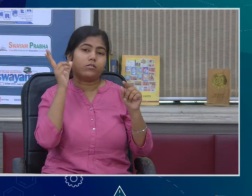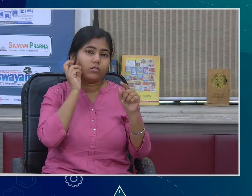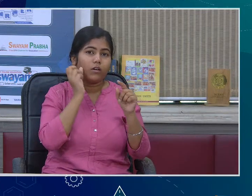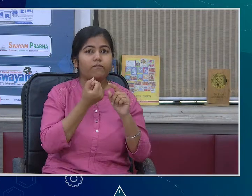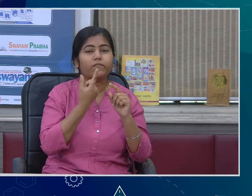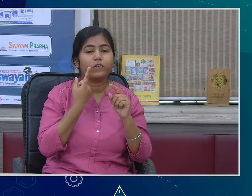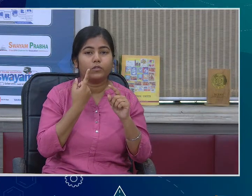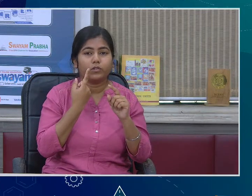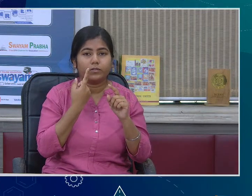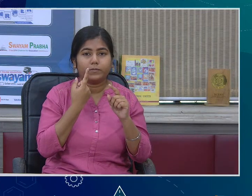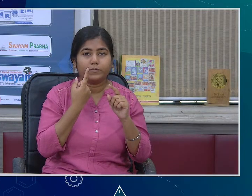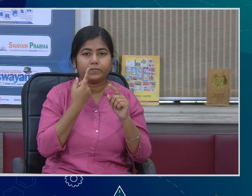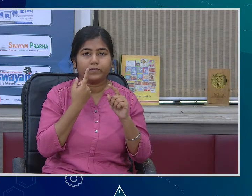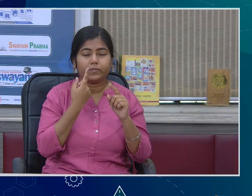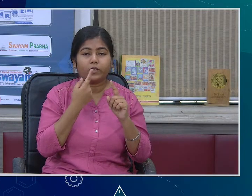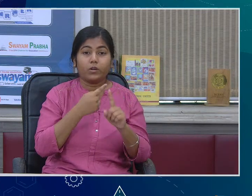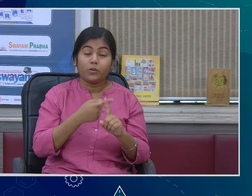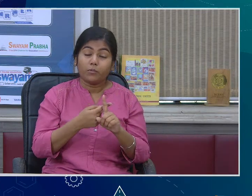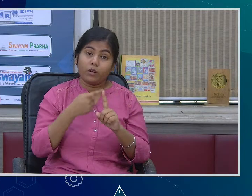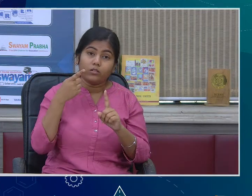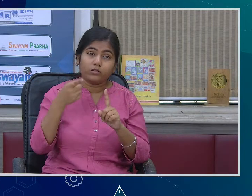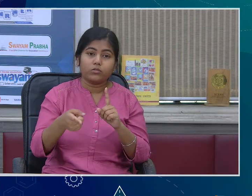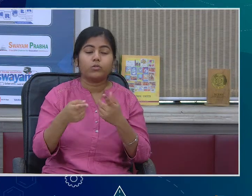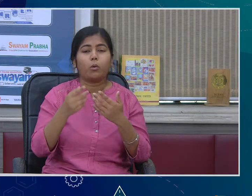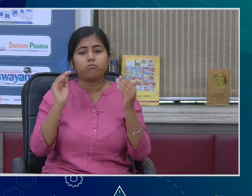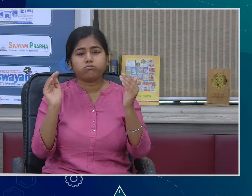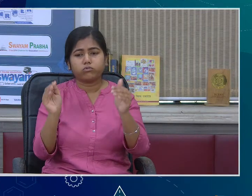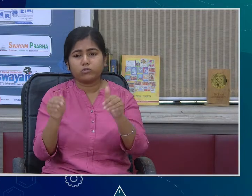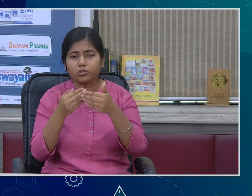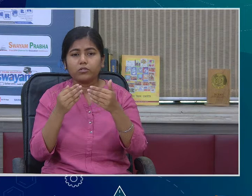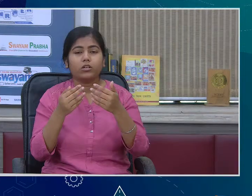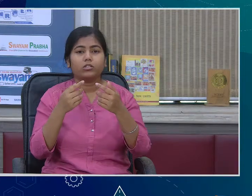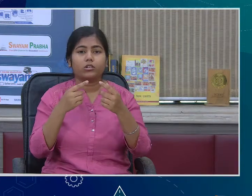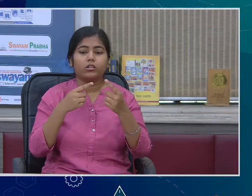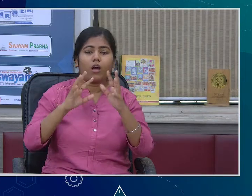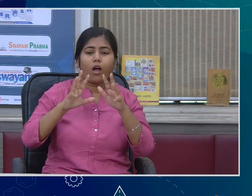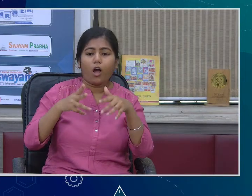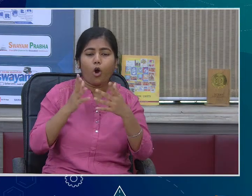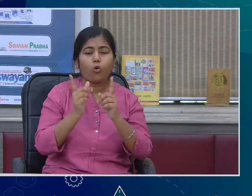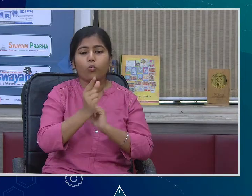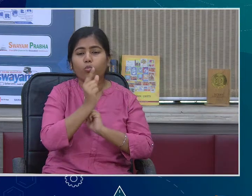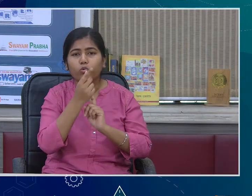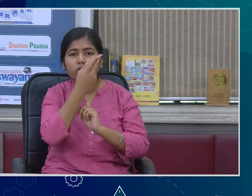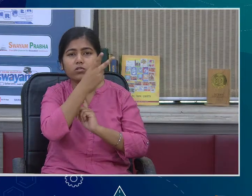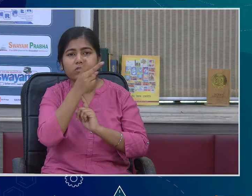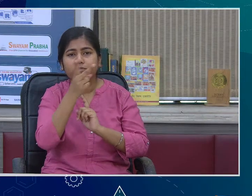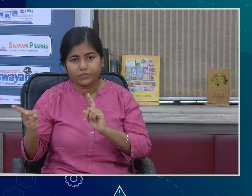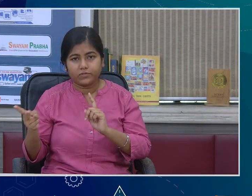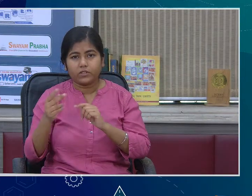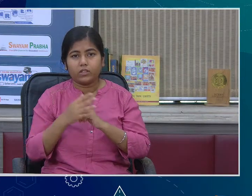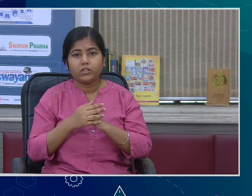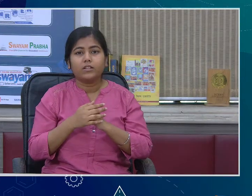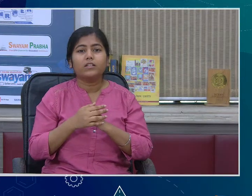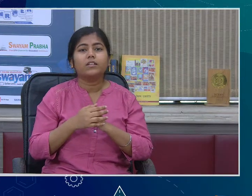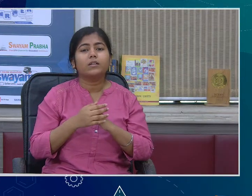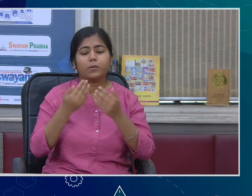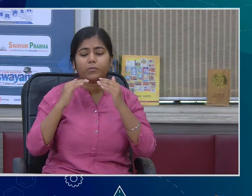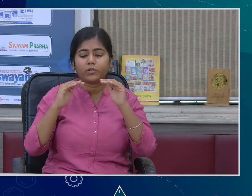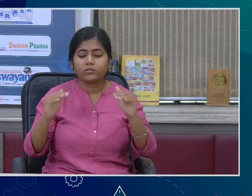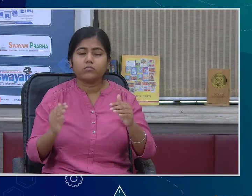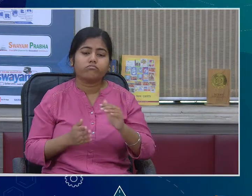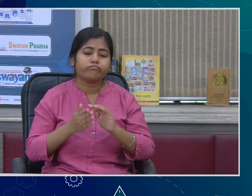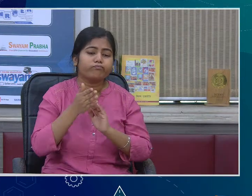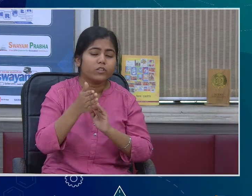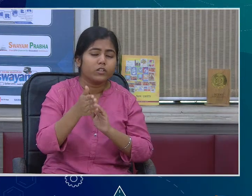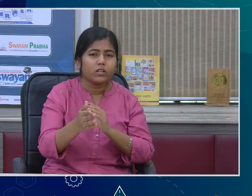can also use orientation and mobility instruction. You keep, go near to that child, try to